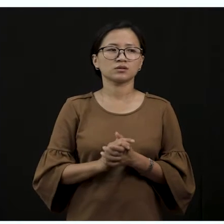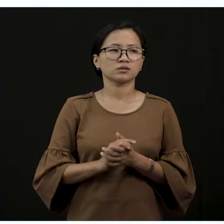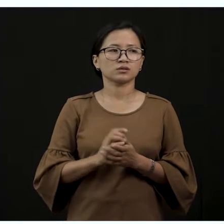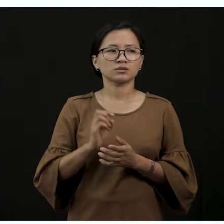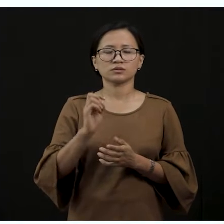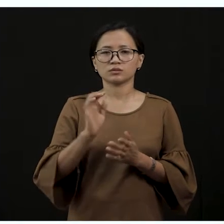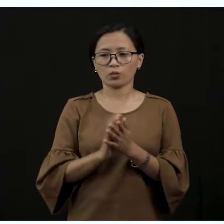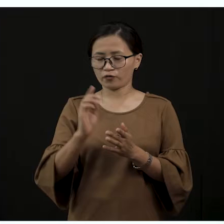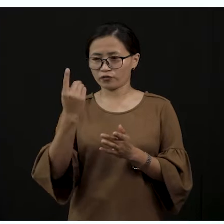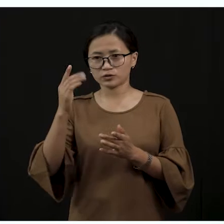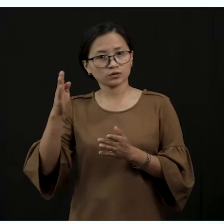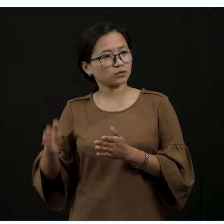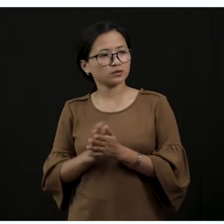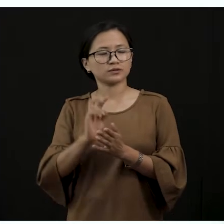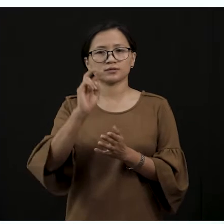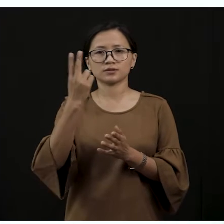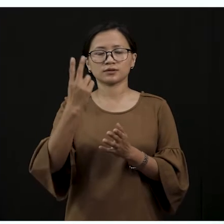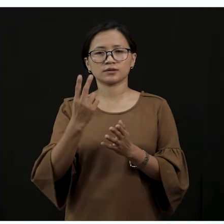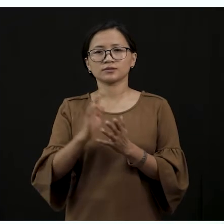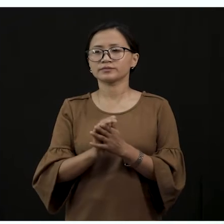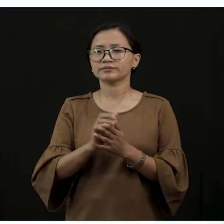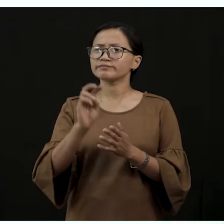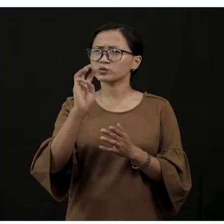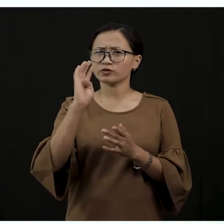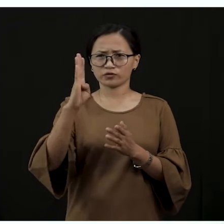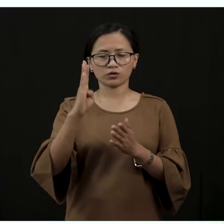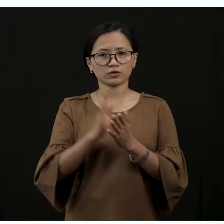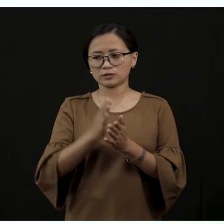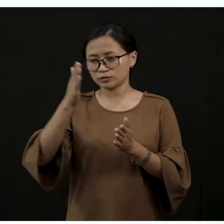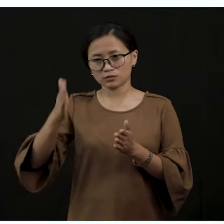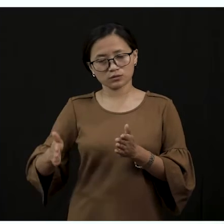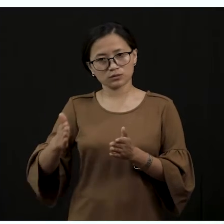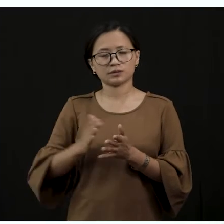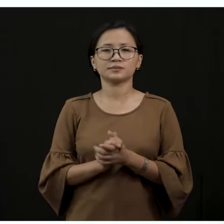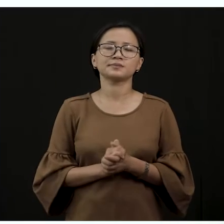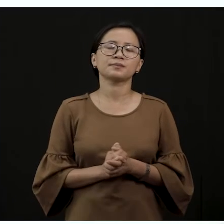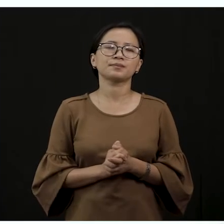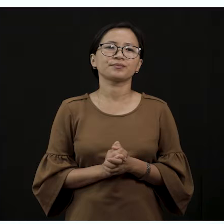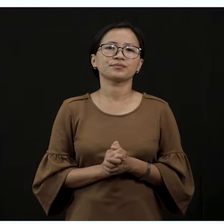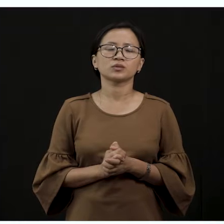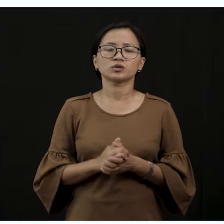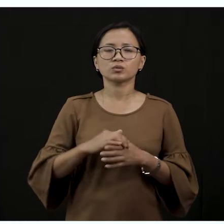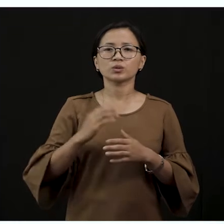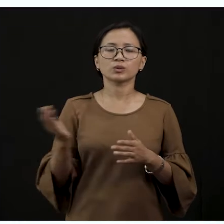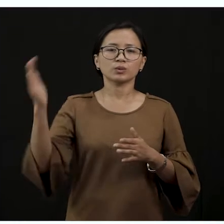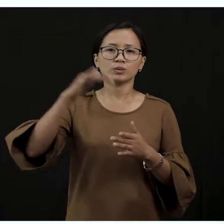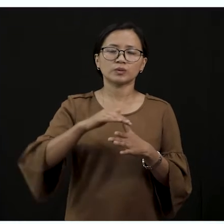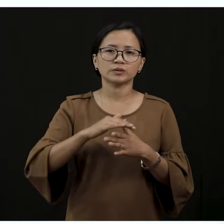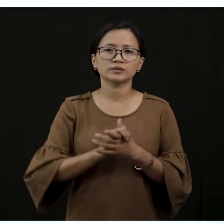corner. This is second corner. This is a third corner and this is fourth corner. These corners are